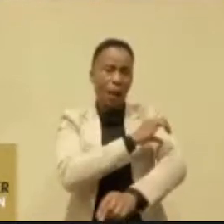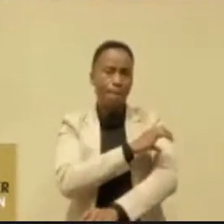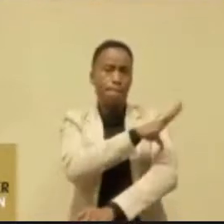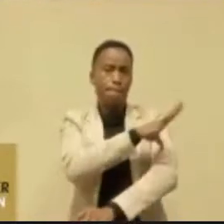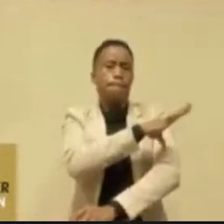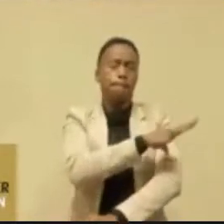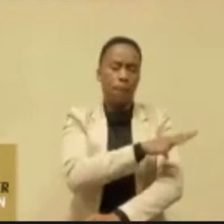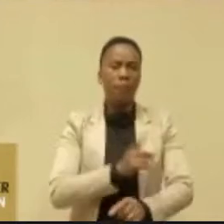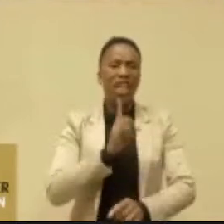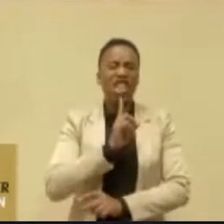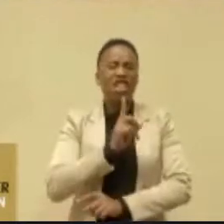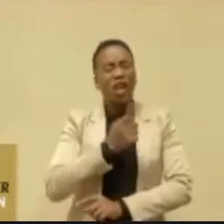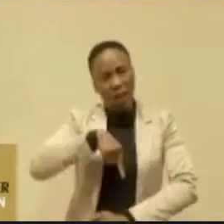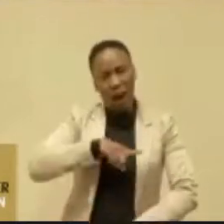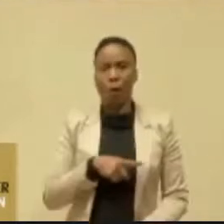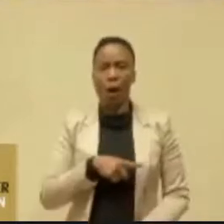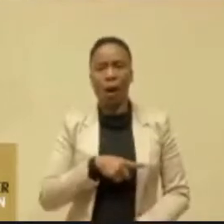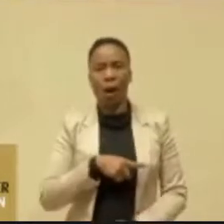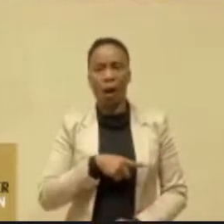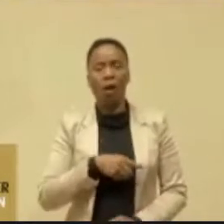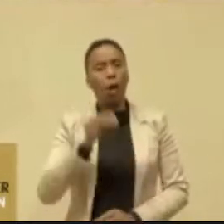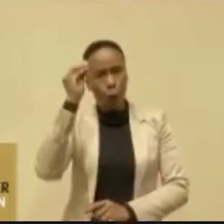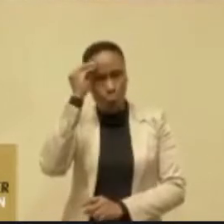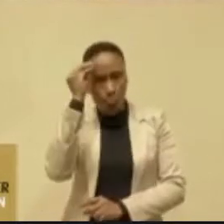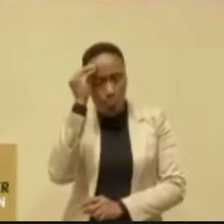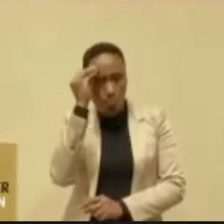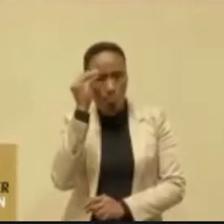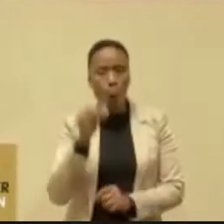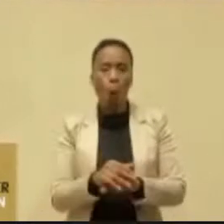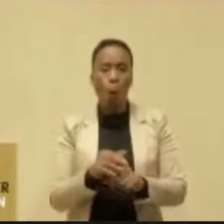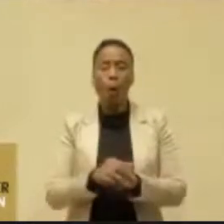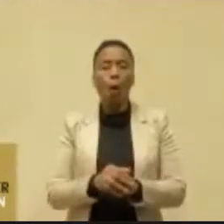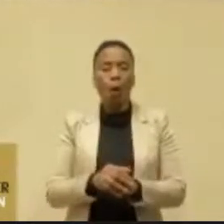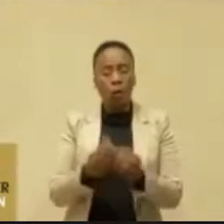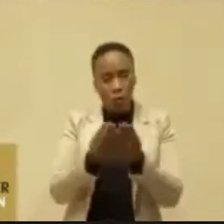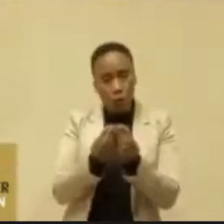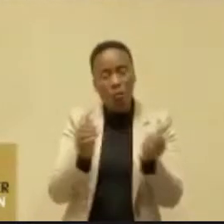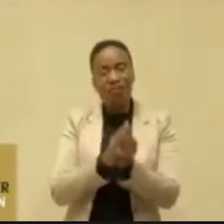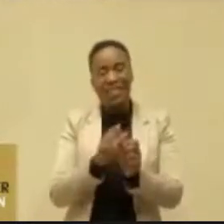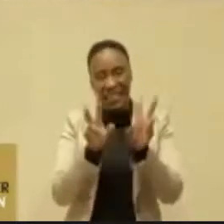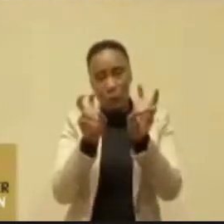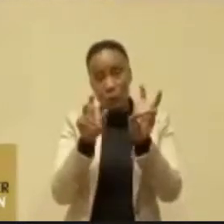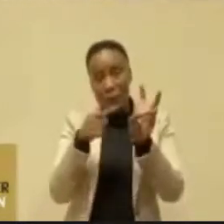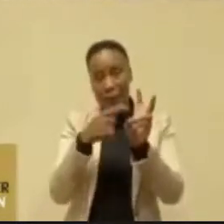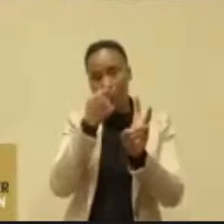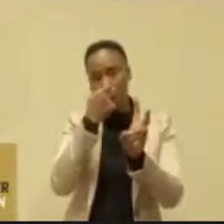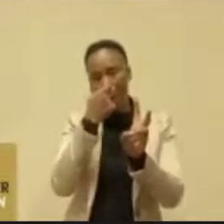teachers to to to to know how to deal with this issue of bullying